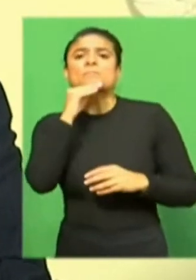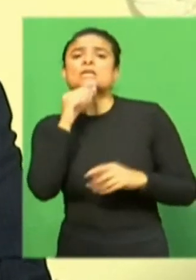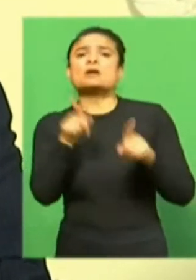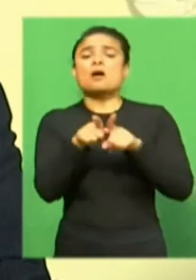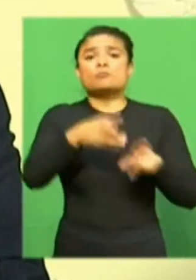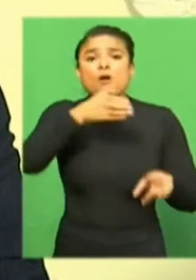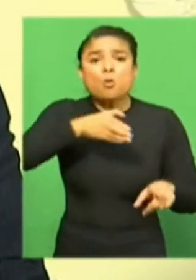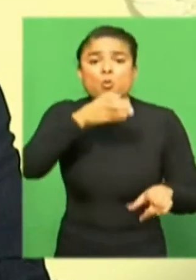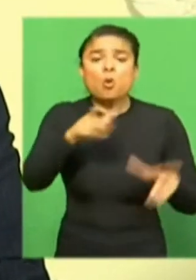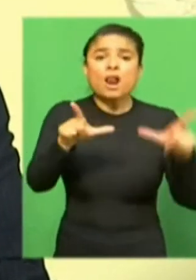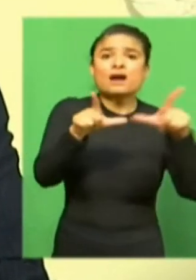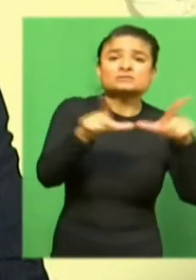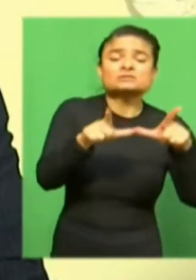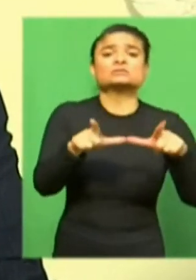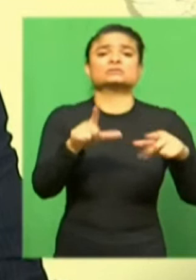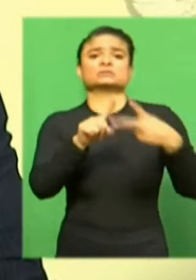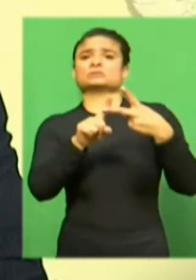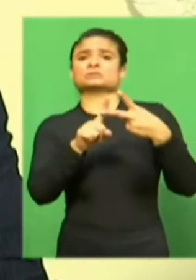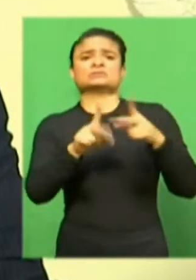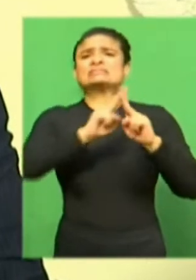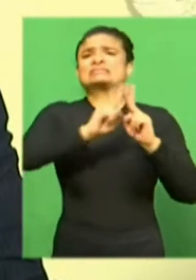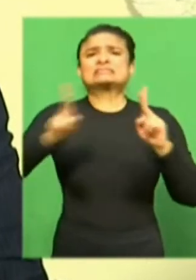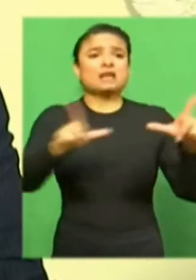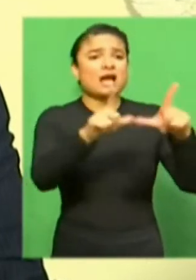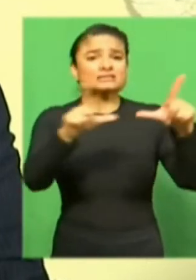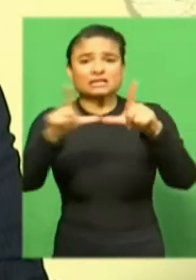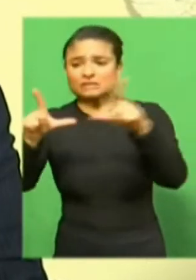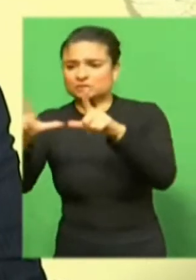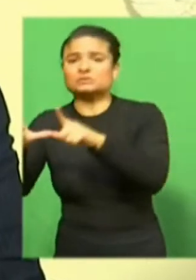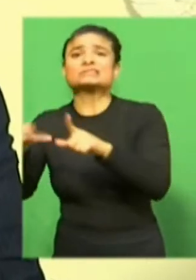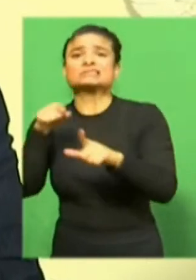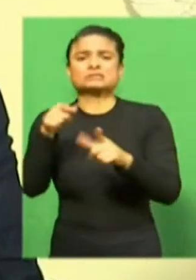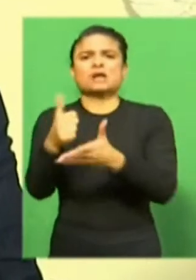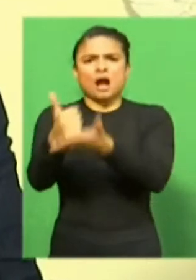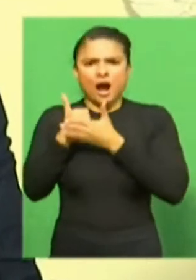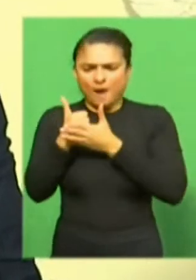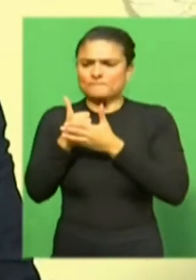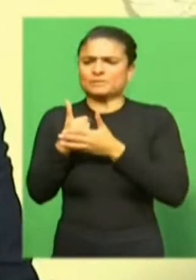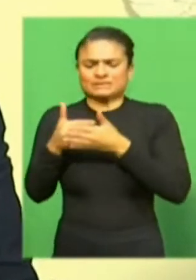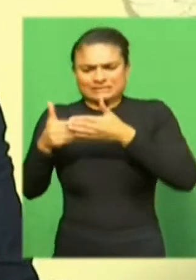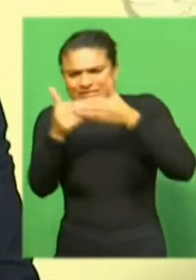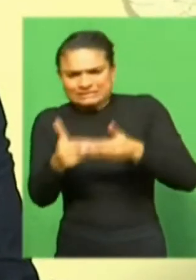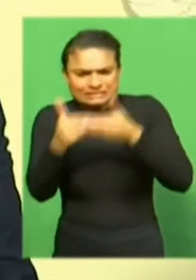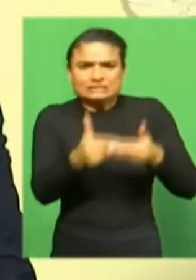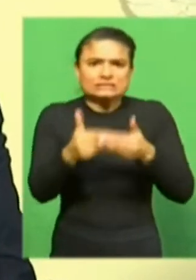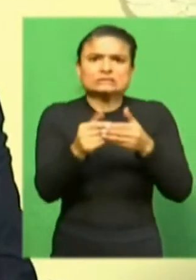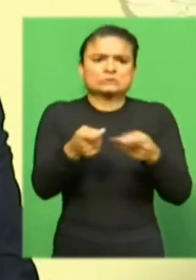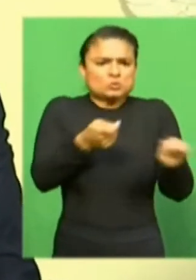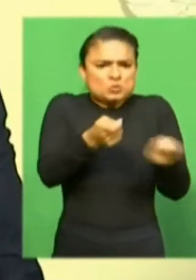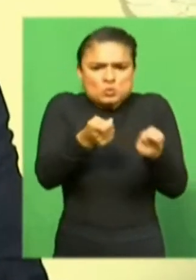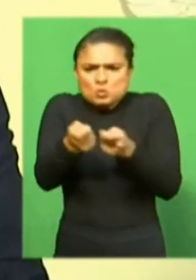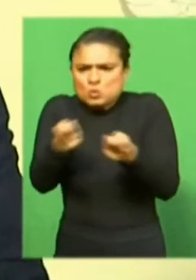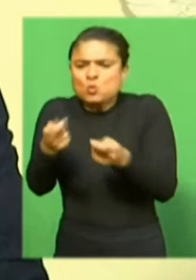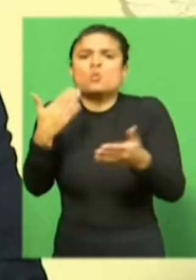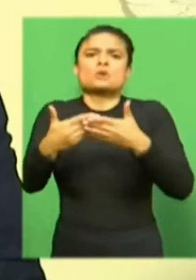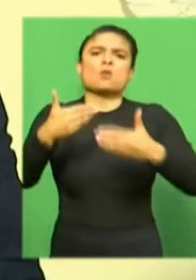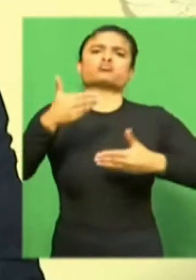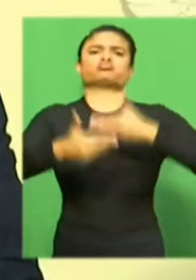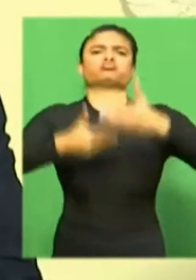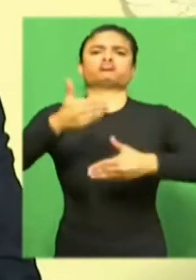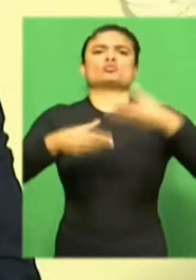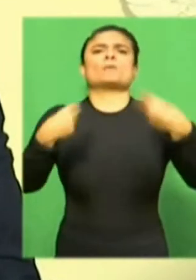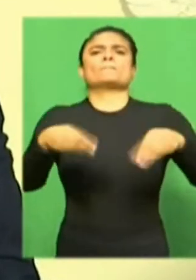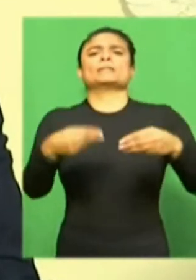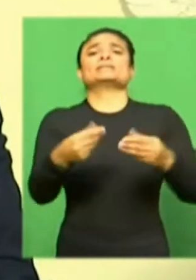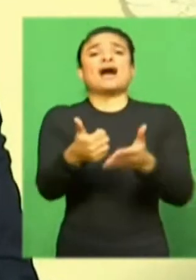sector as it recovers. These interventions are designed to extend as